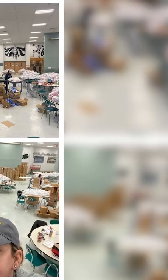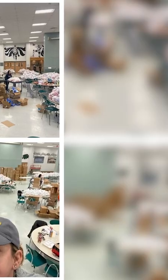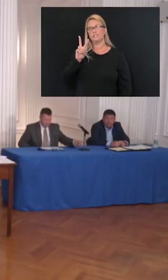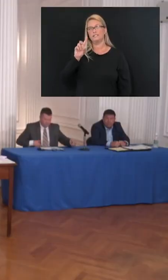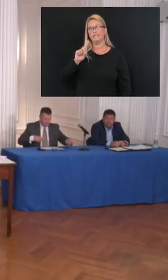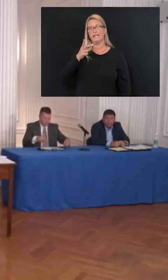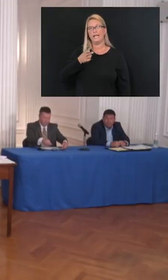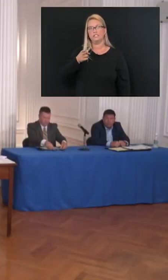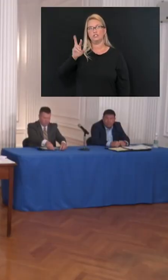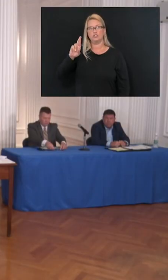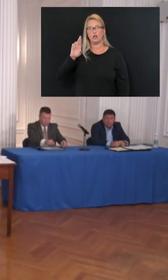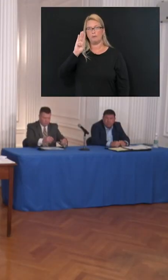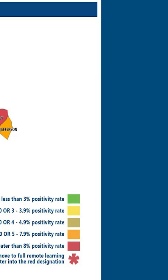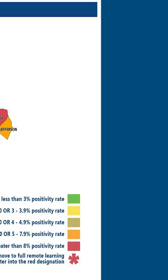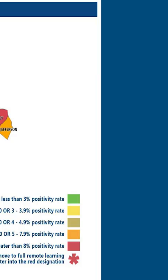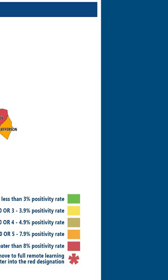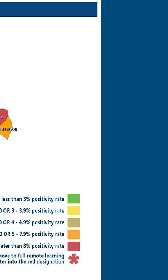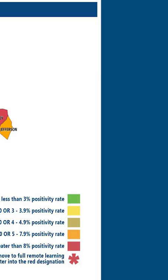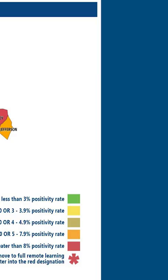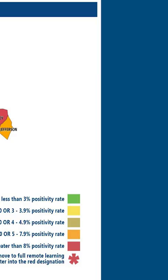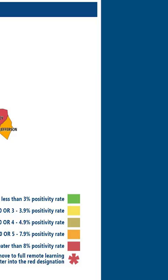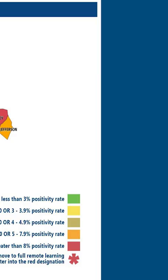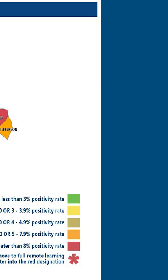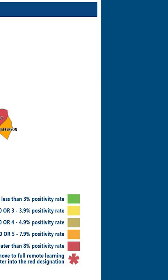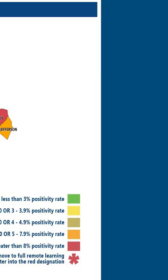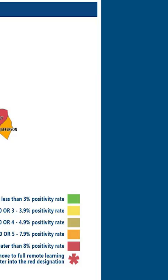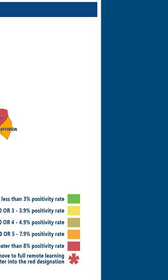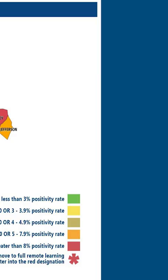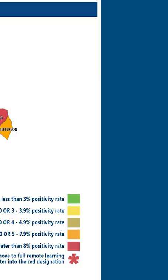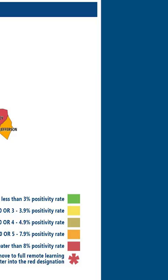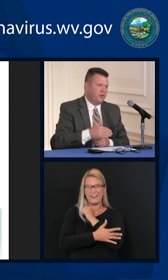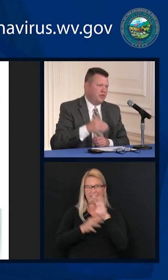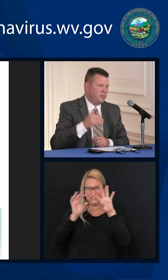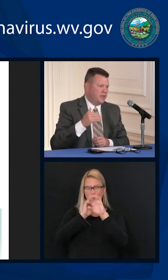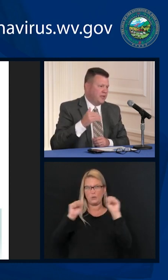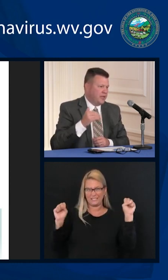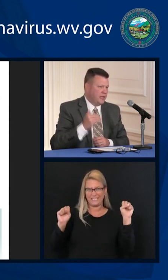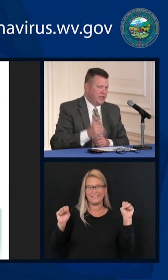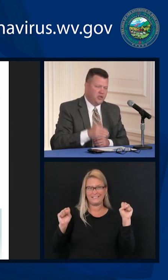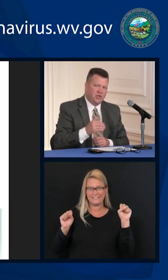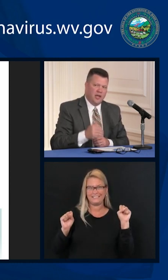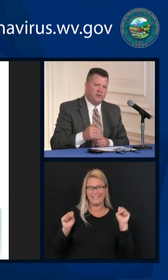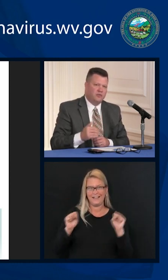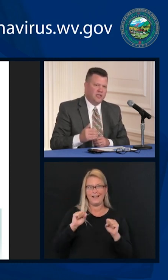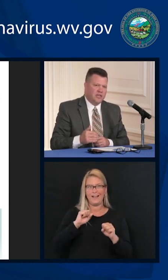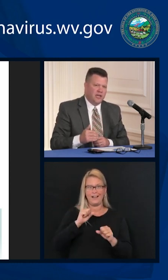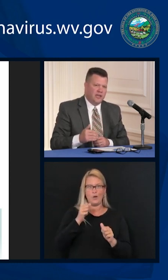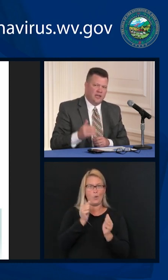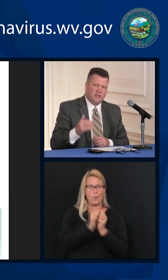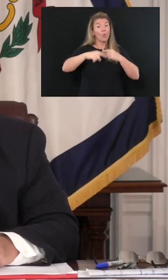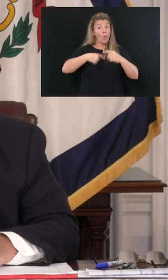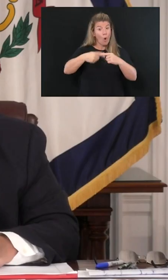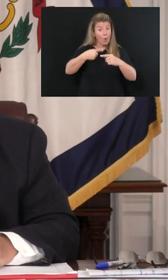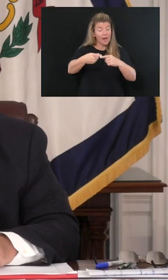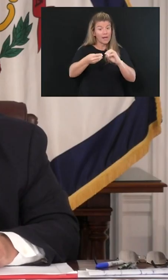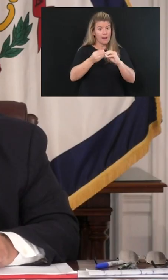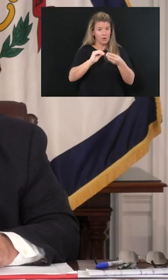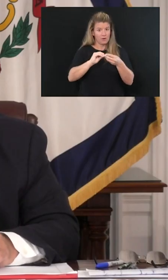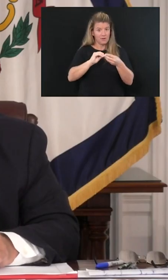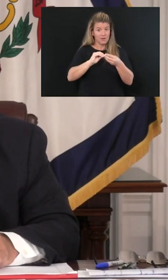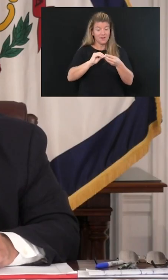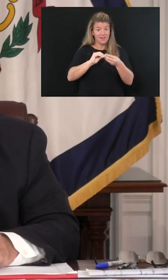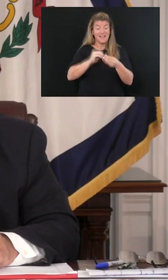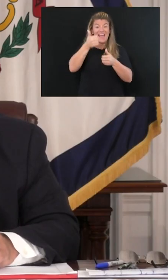The governor and state leaders created a color-coded county map for schools, determining protocol for each county. And each